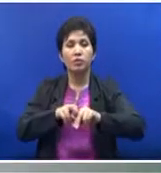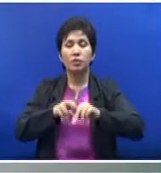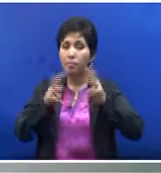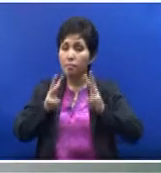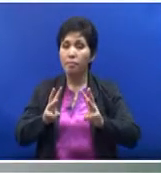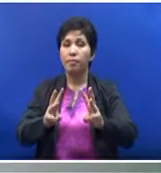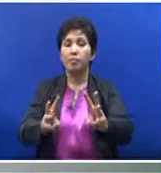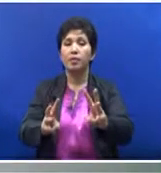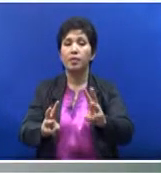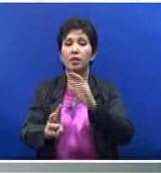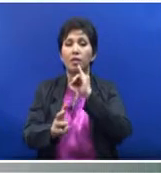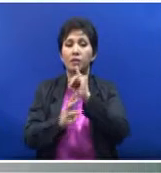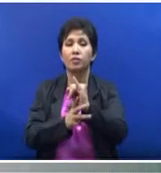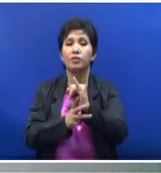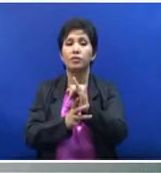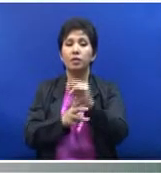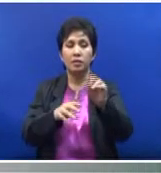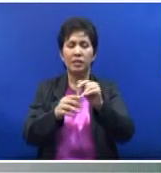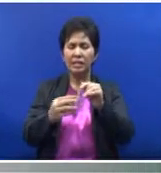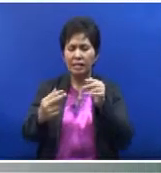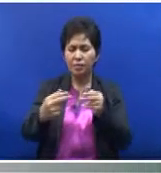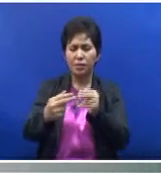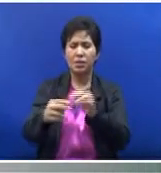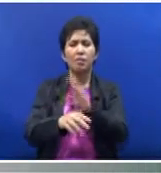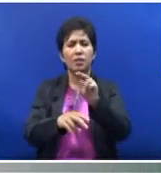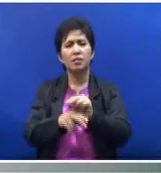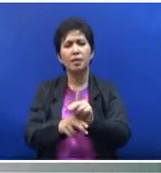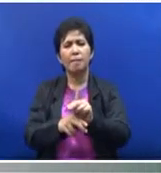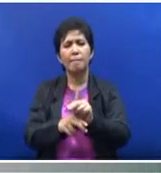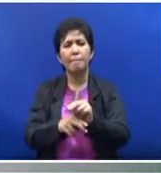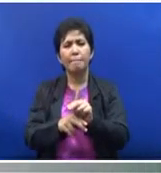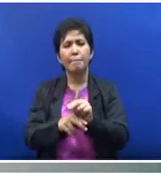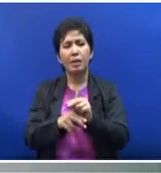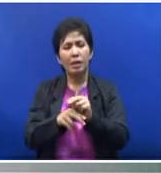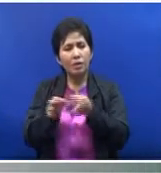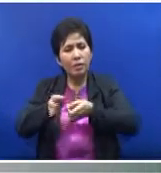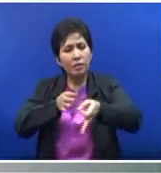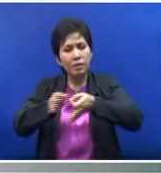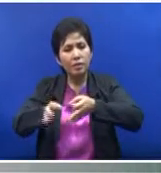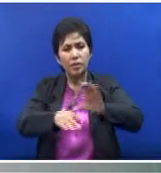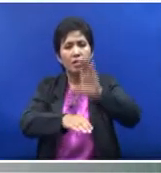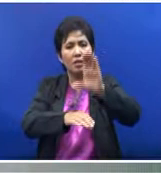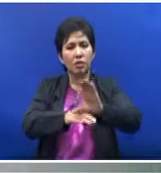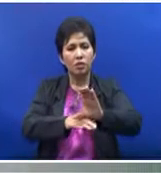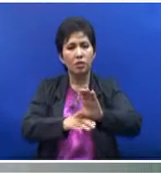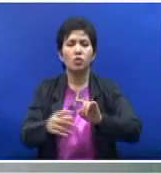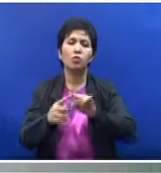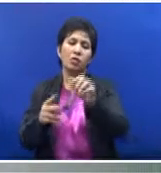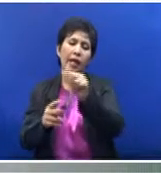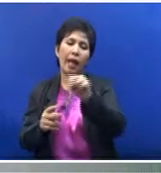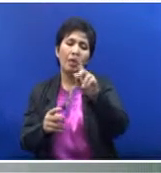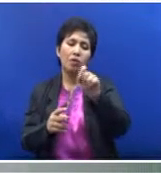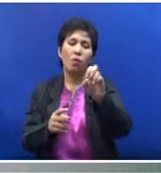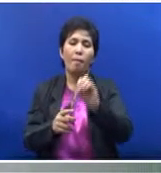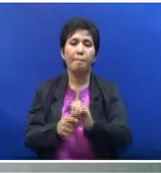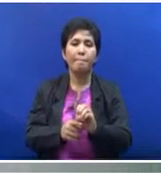method is descriptive in nature, right? Meaning that it attempts to describe culture through ethnographic